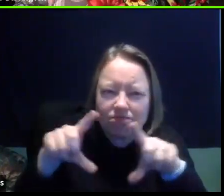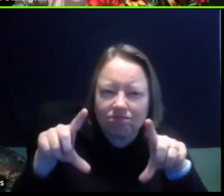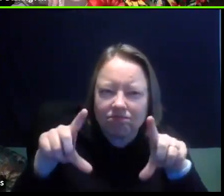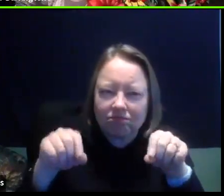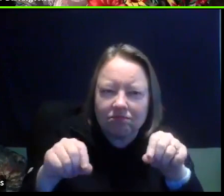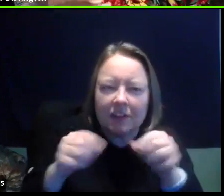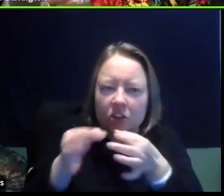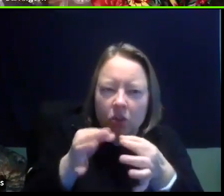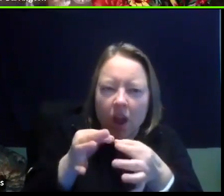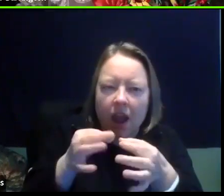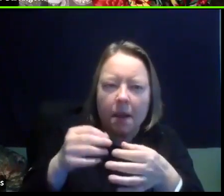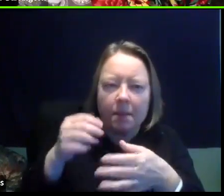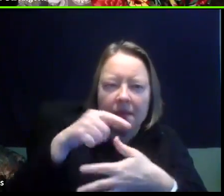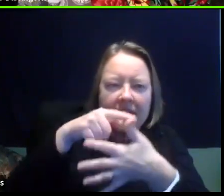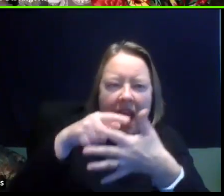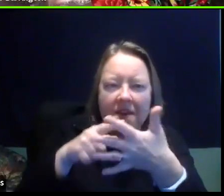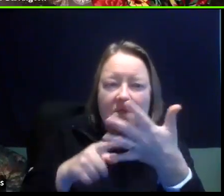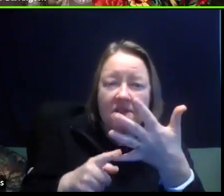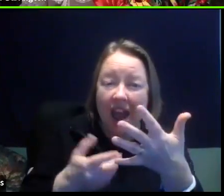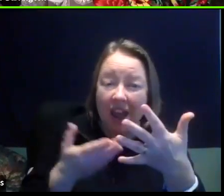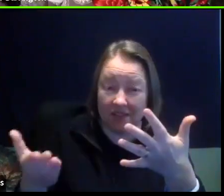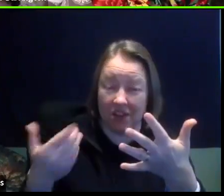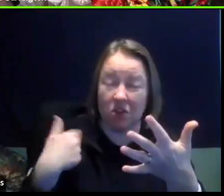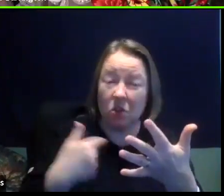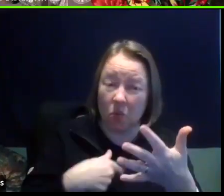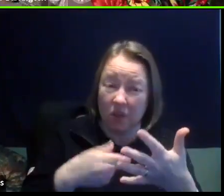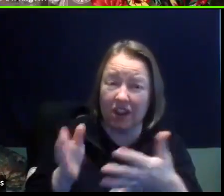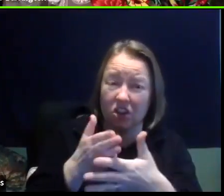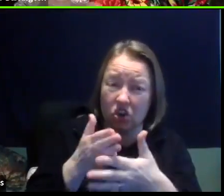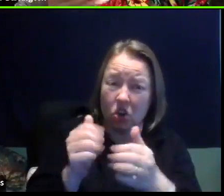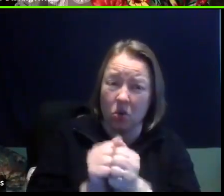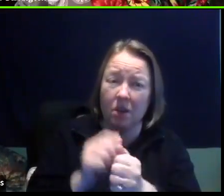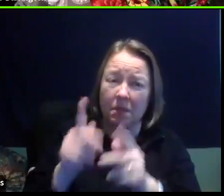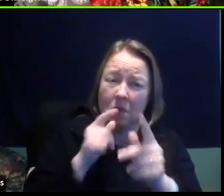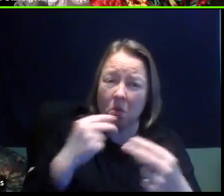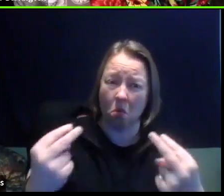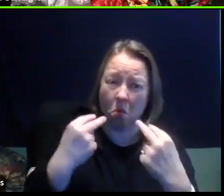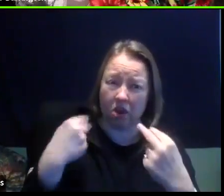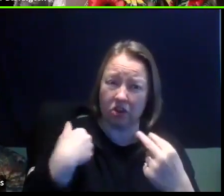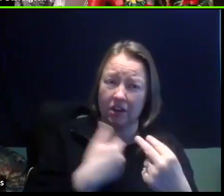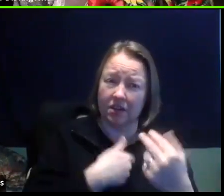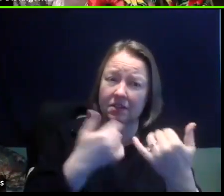things that we could really give to our viewers to review?